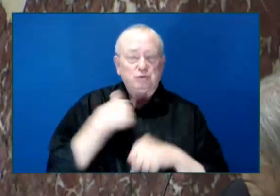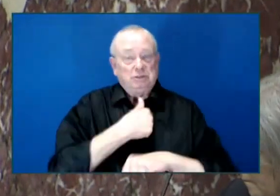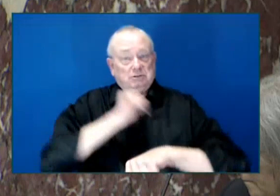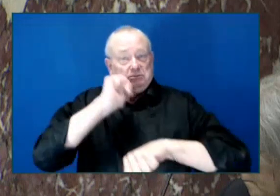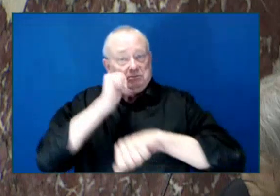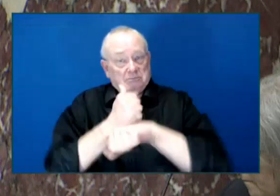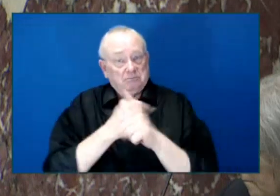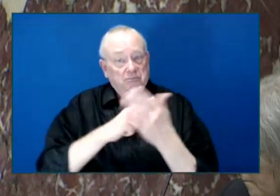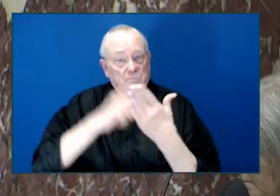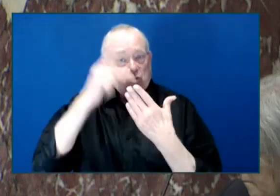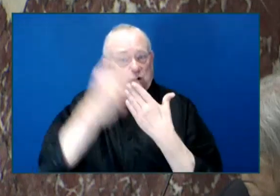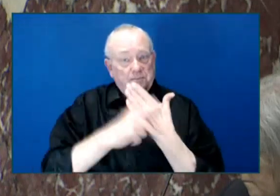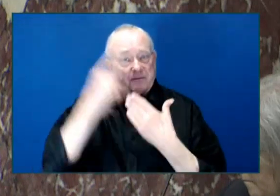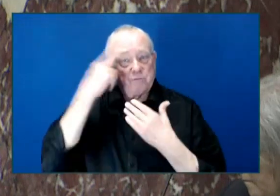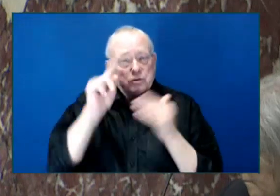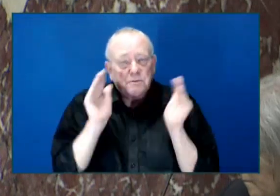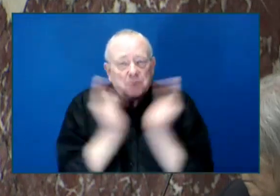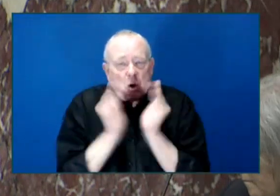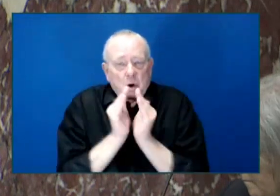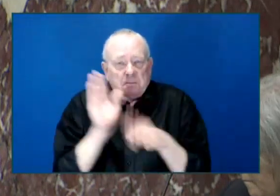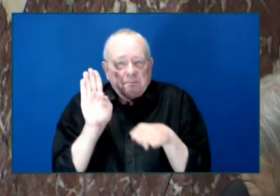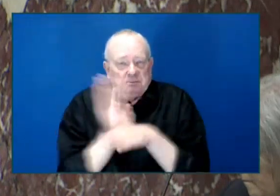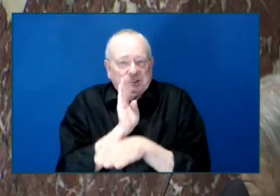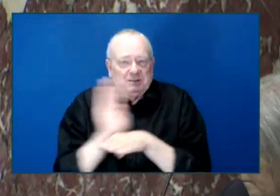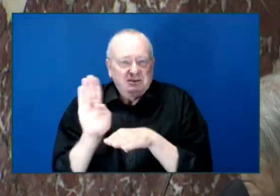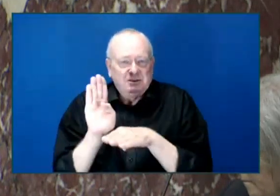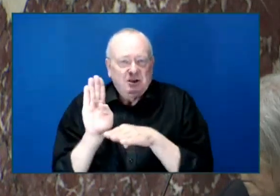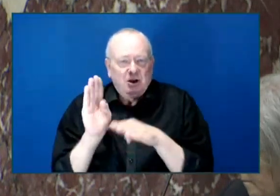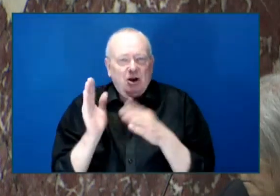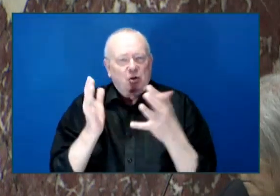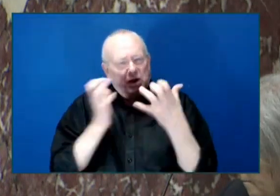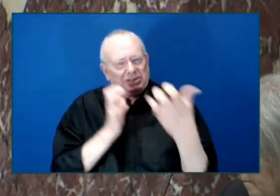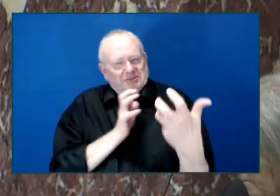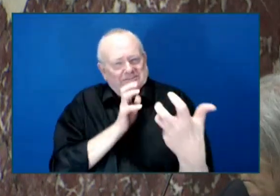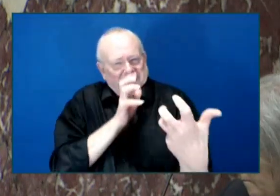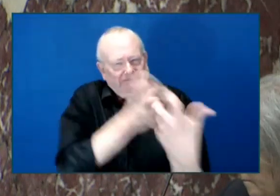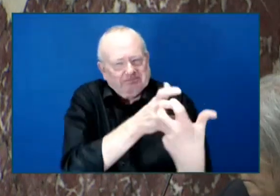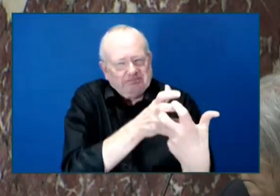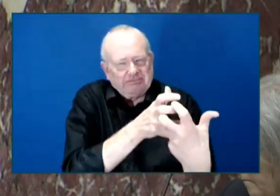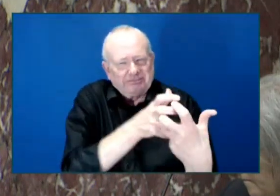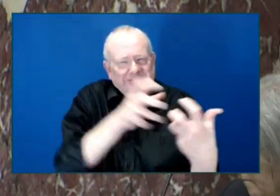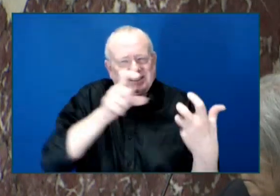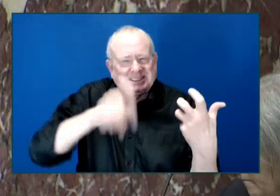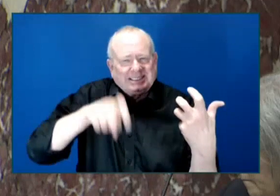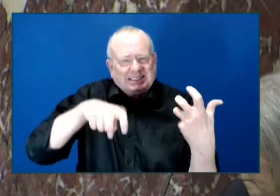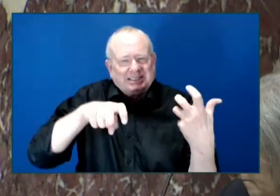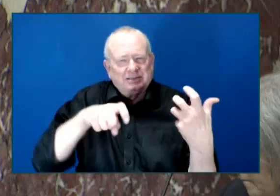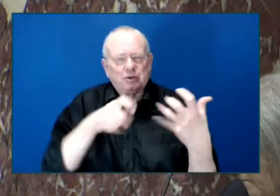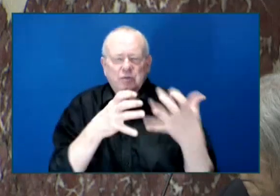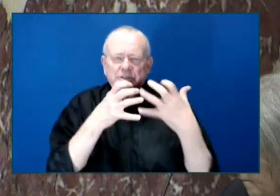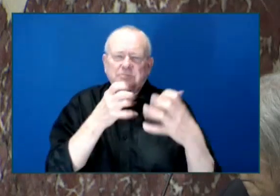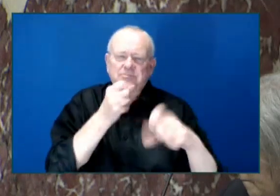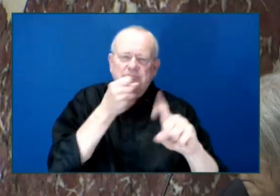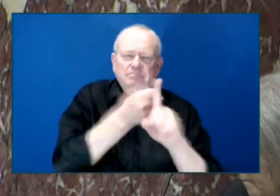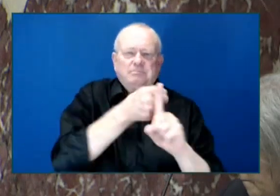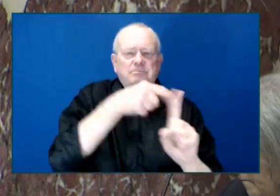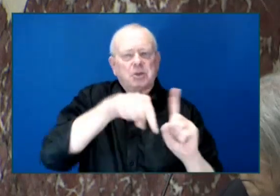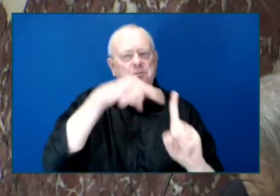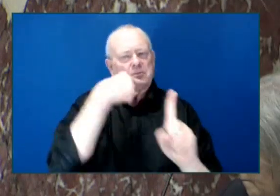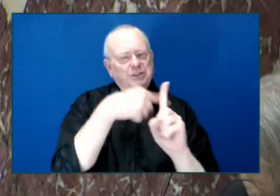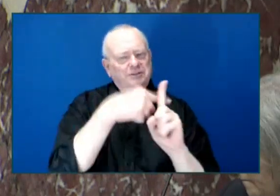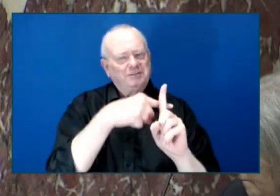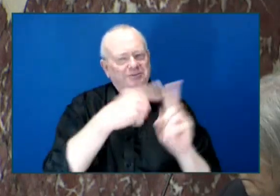the programming is what they need, it's what they want, and it's going to have impact. A great example of this is when we worked